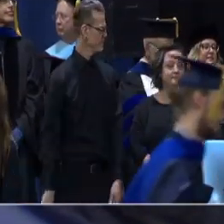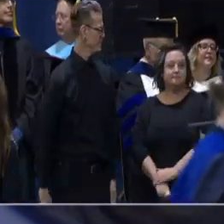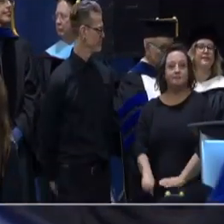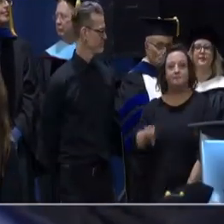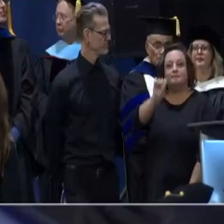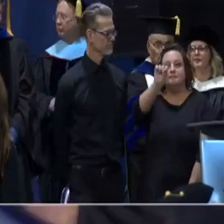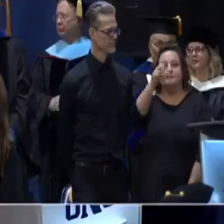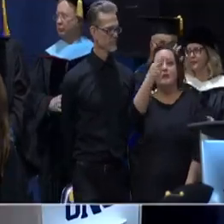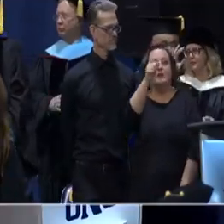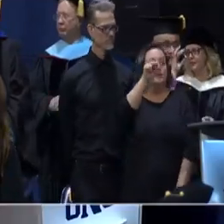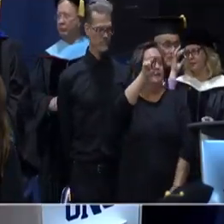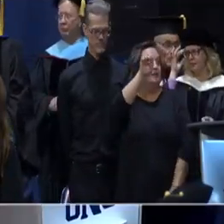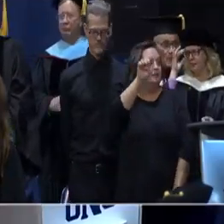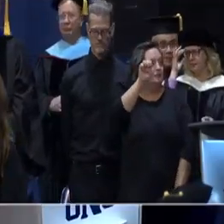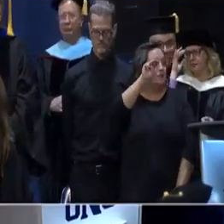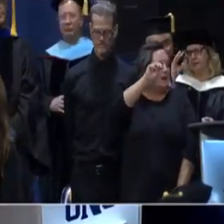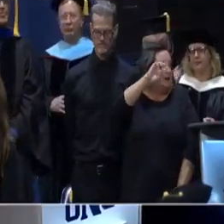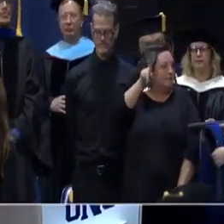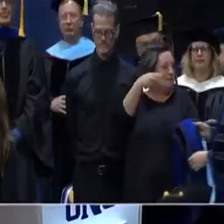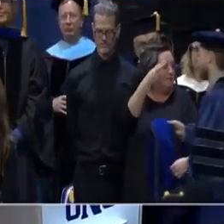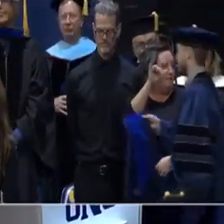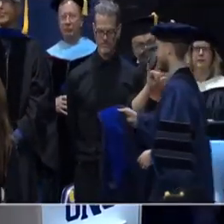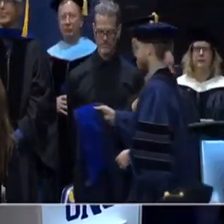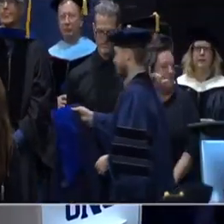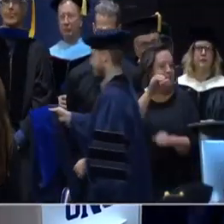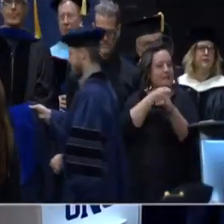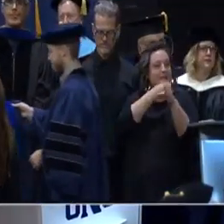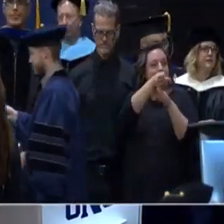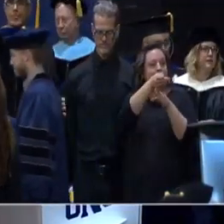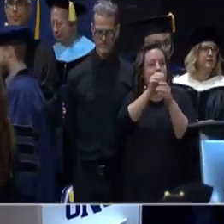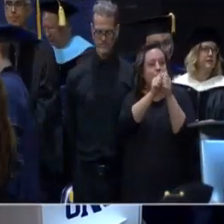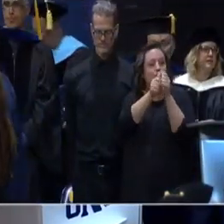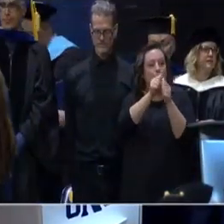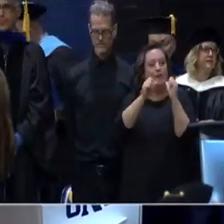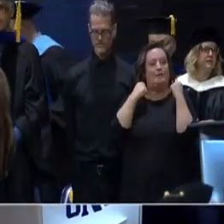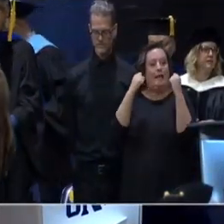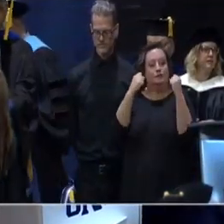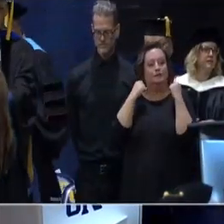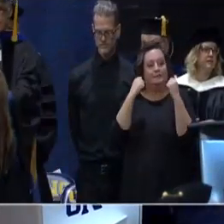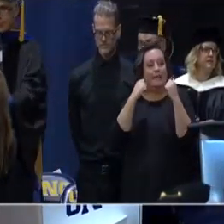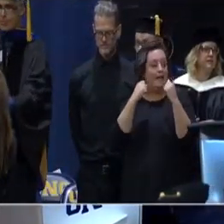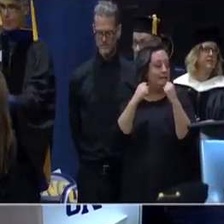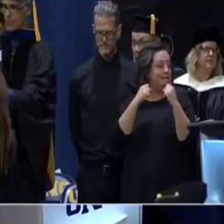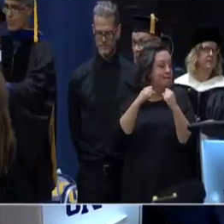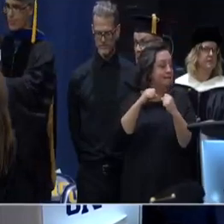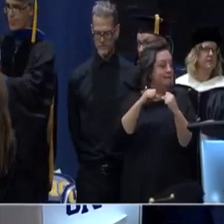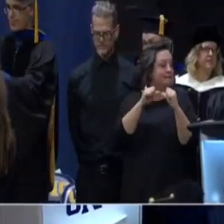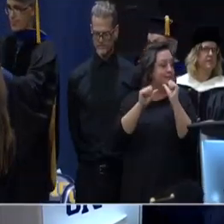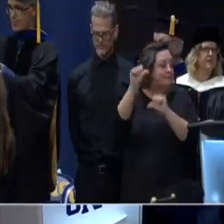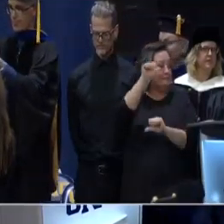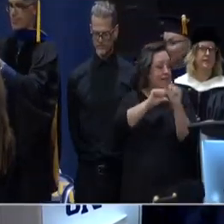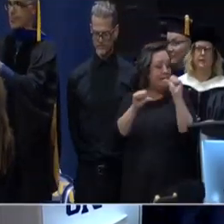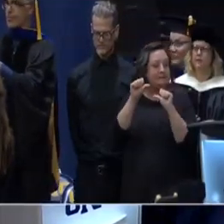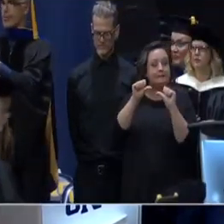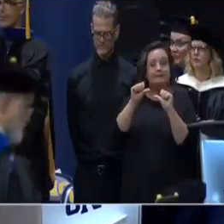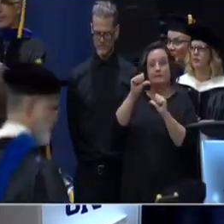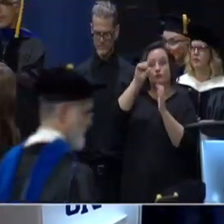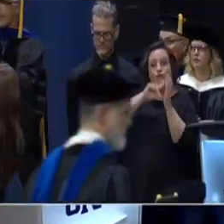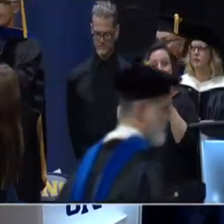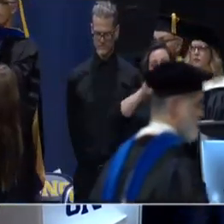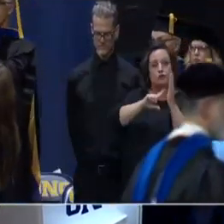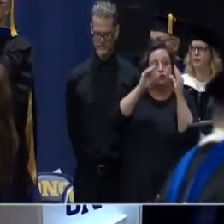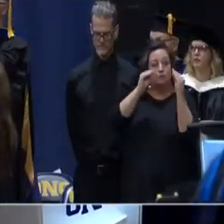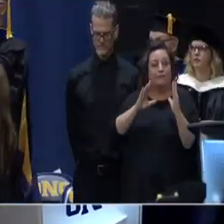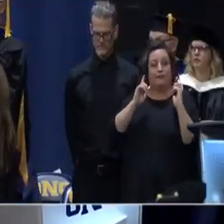Shane Murphy. Shane Murphy's major is sport and exercise science, biomechanics. Dr. Murphy is being hooded by research